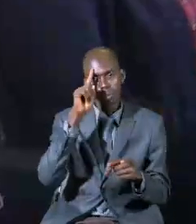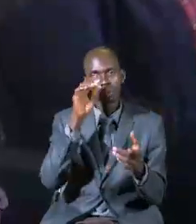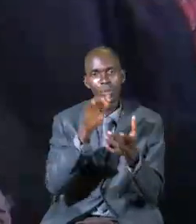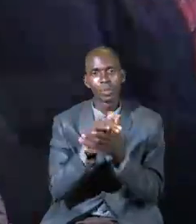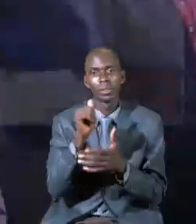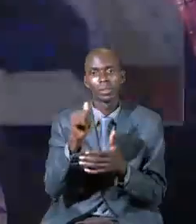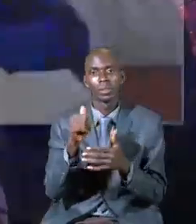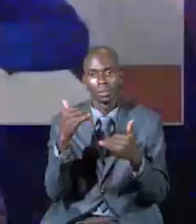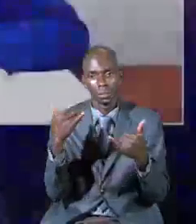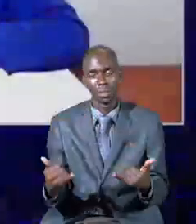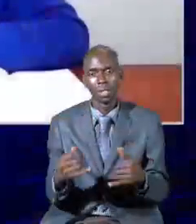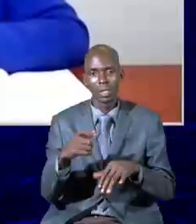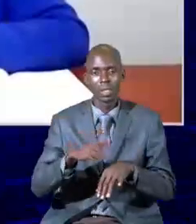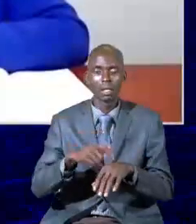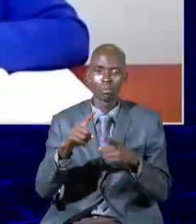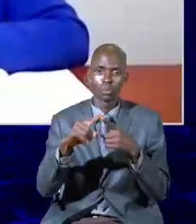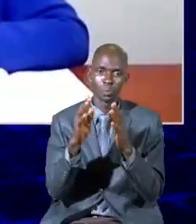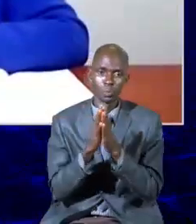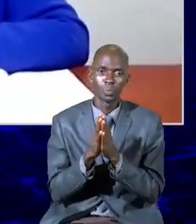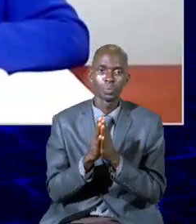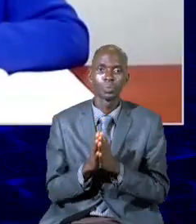bowed and eyes closed.